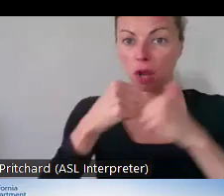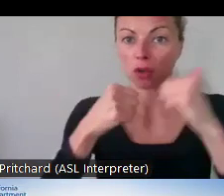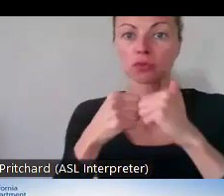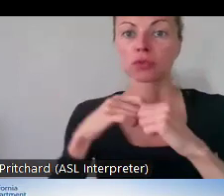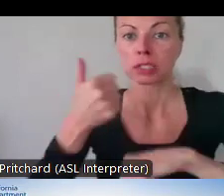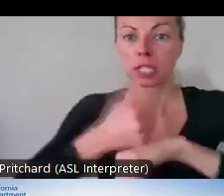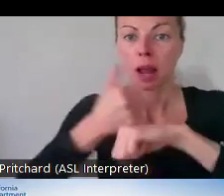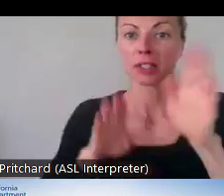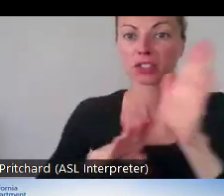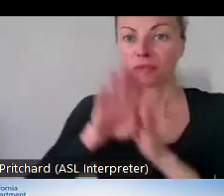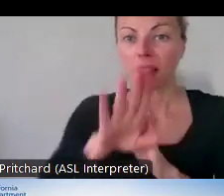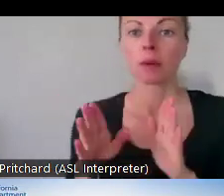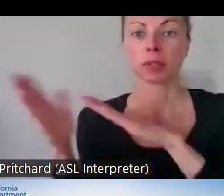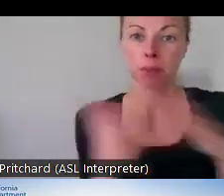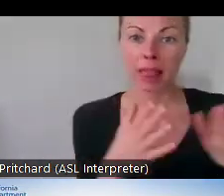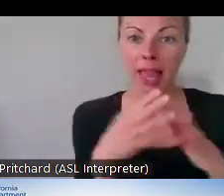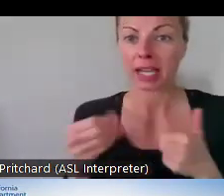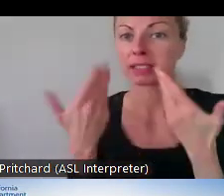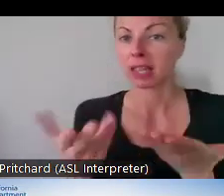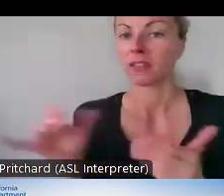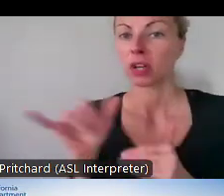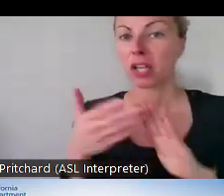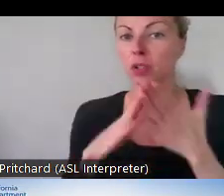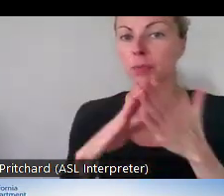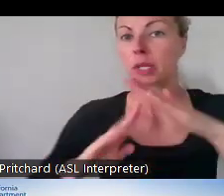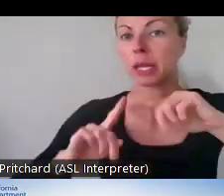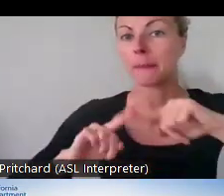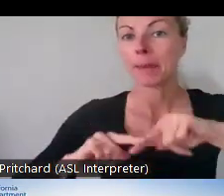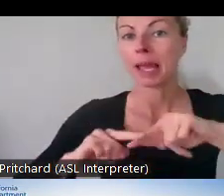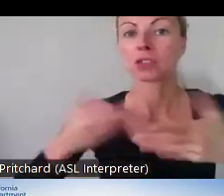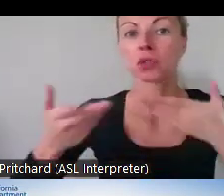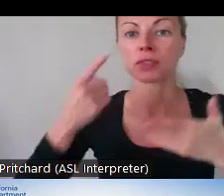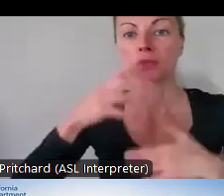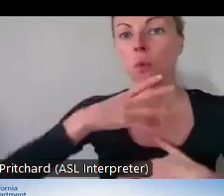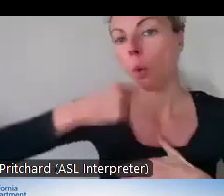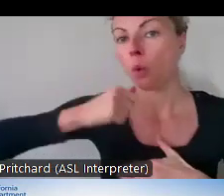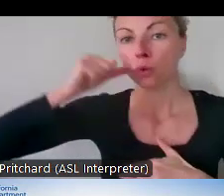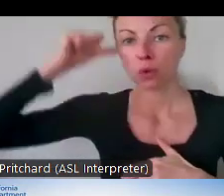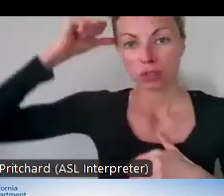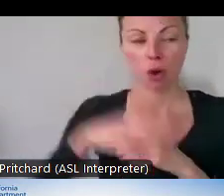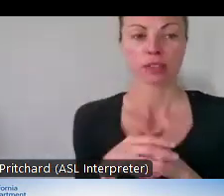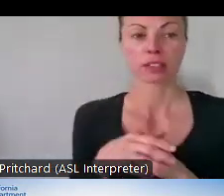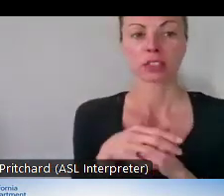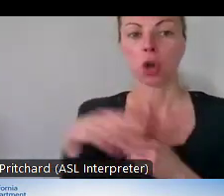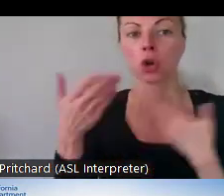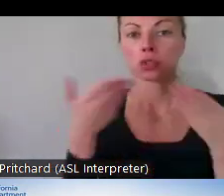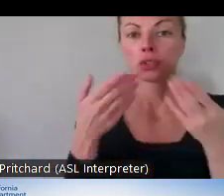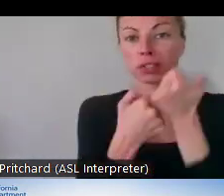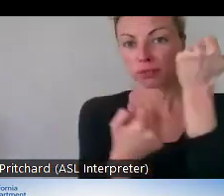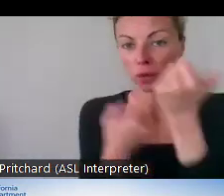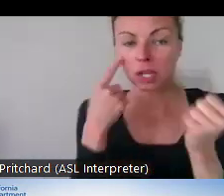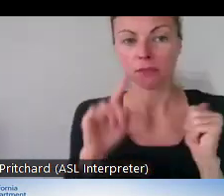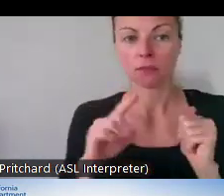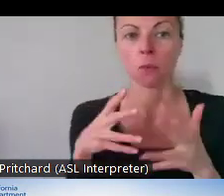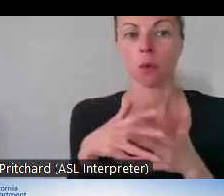has been developed, planned, and delivered as community-based services for older adults. The services are the foundation of the